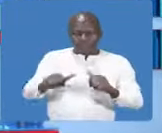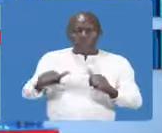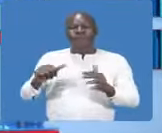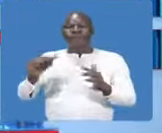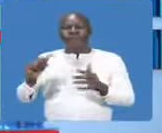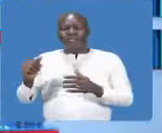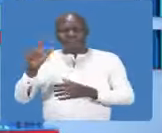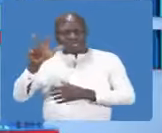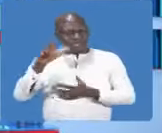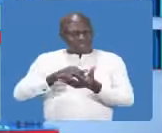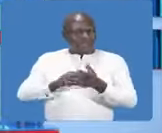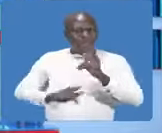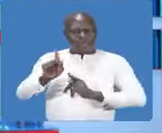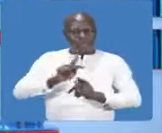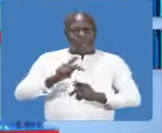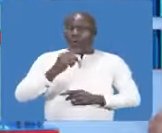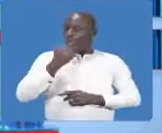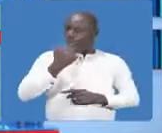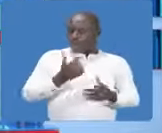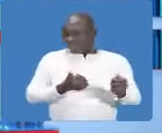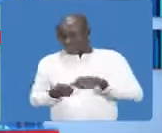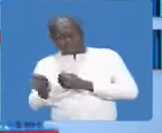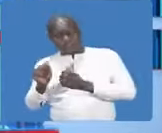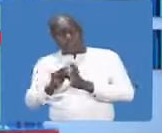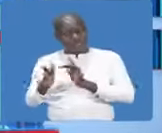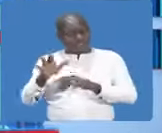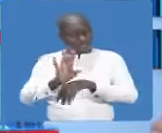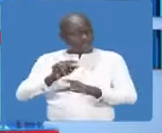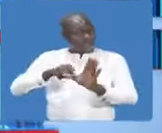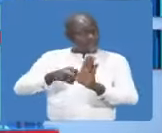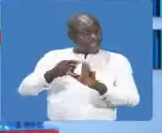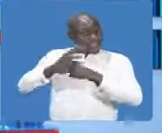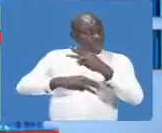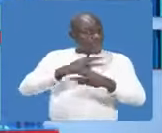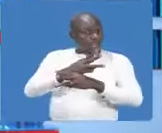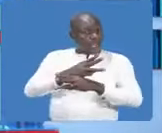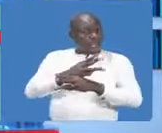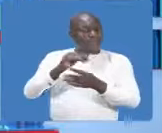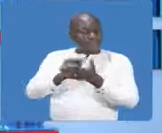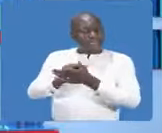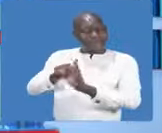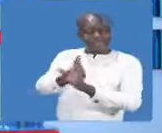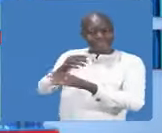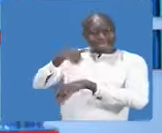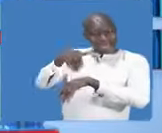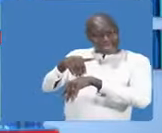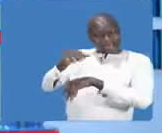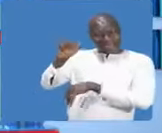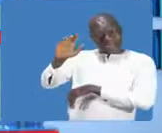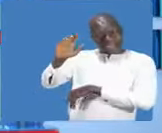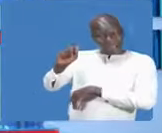enipa 3000 no ebo esu no Christo asori o kan so de ba iwiase no eno ana ashase ewa